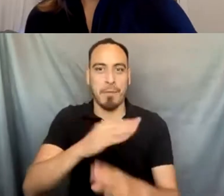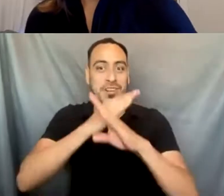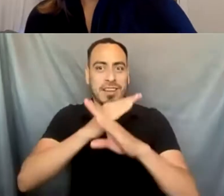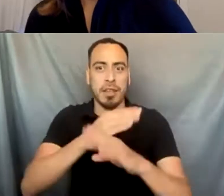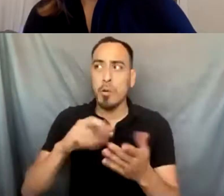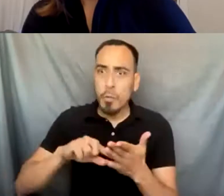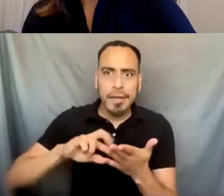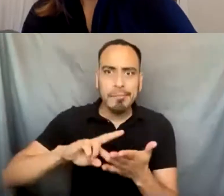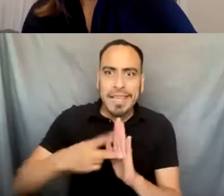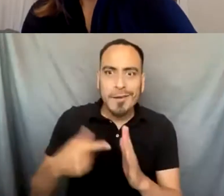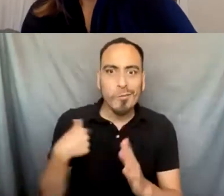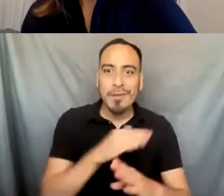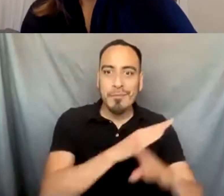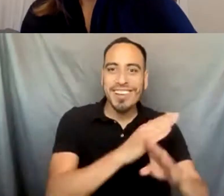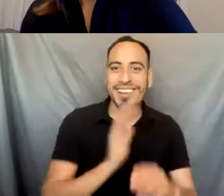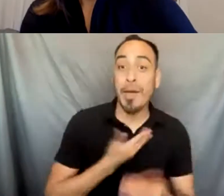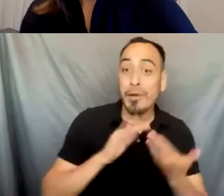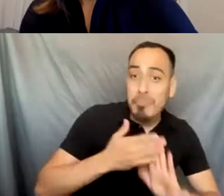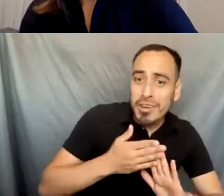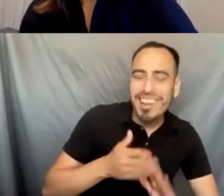community members.